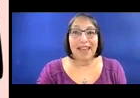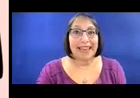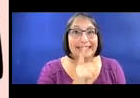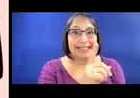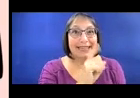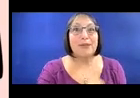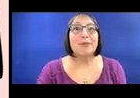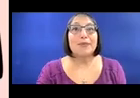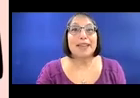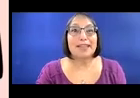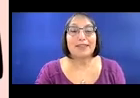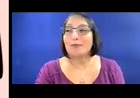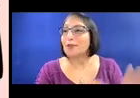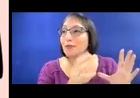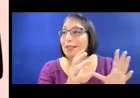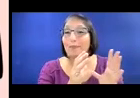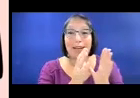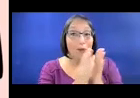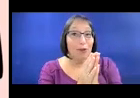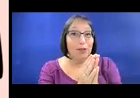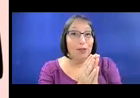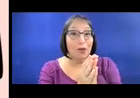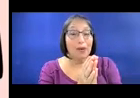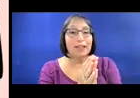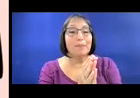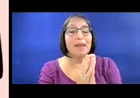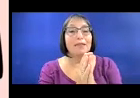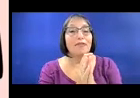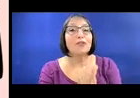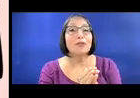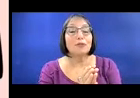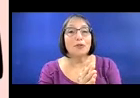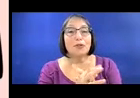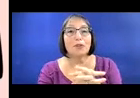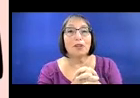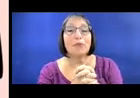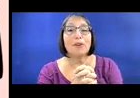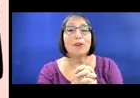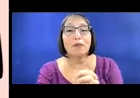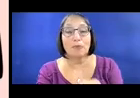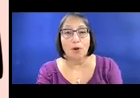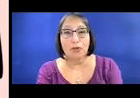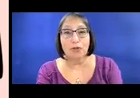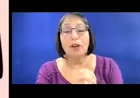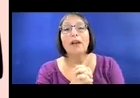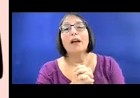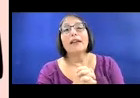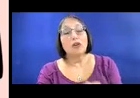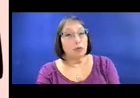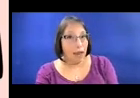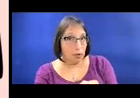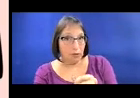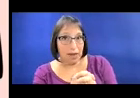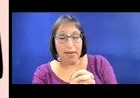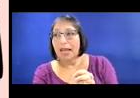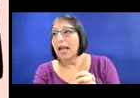So, some of those things, this original recipe, and we're using curriculum that is a functional, notional, communicative approach, natural